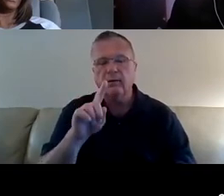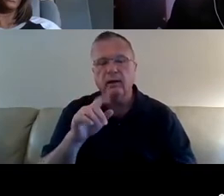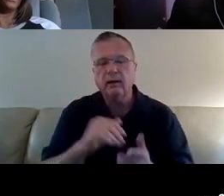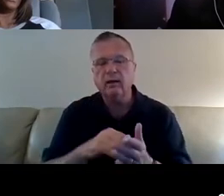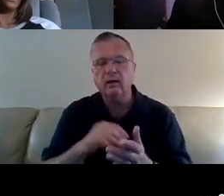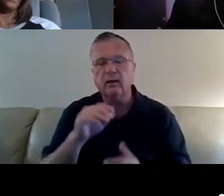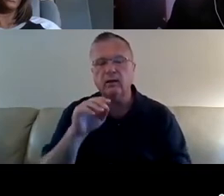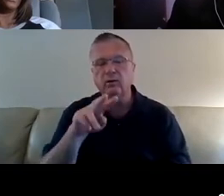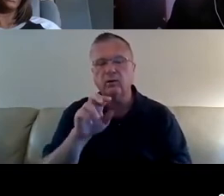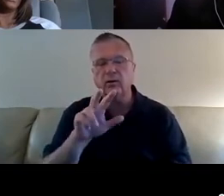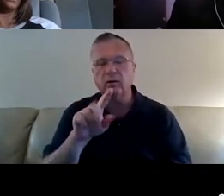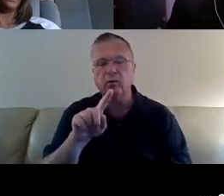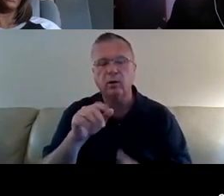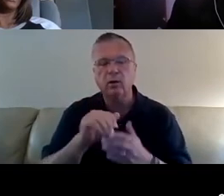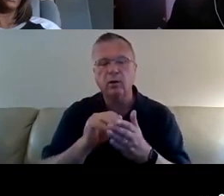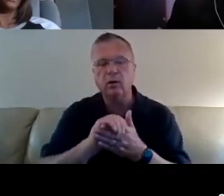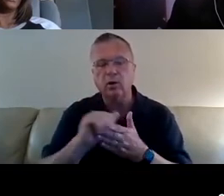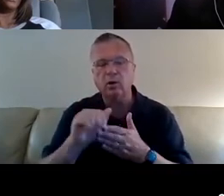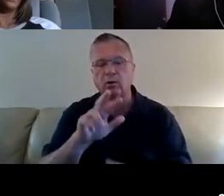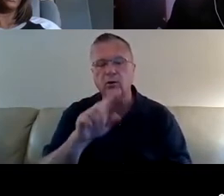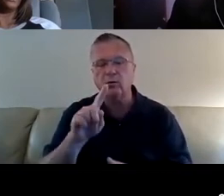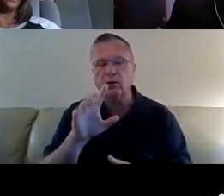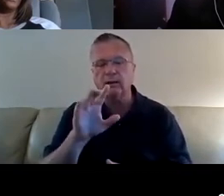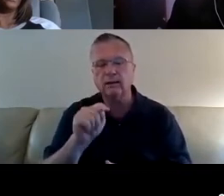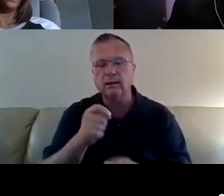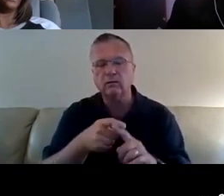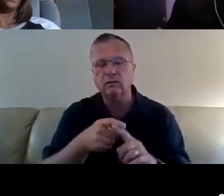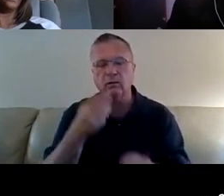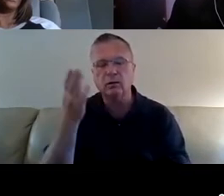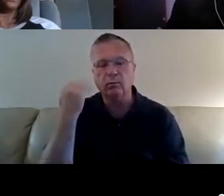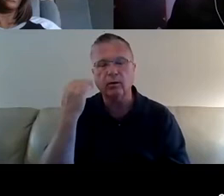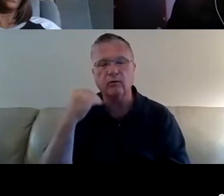$396,223.31 from the previous supplement. Bill number